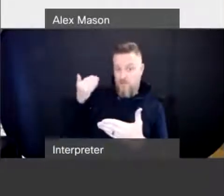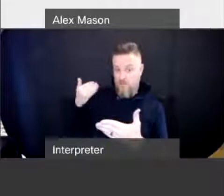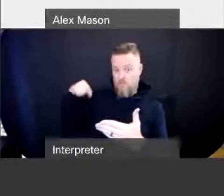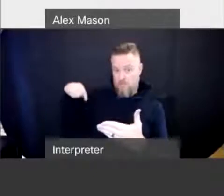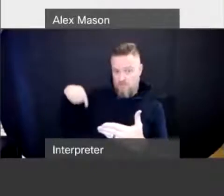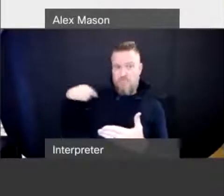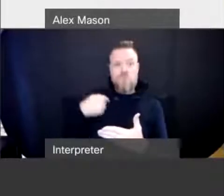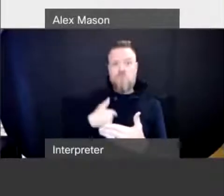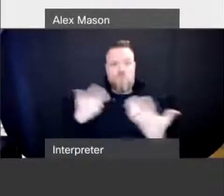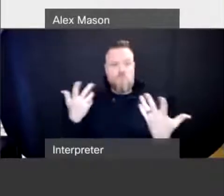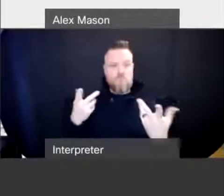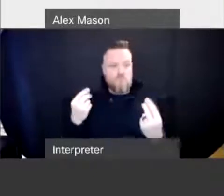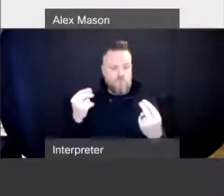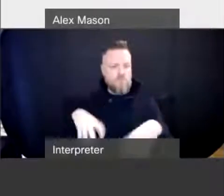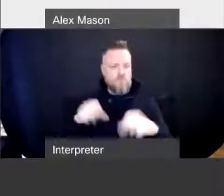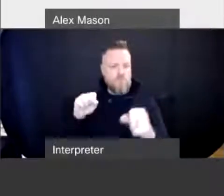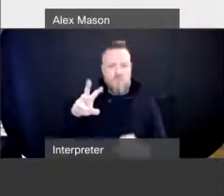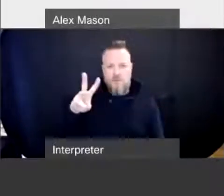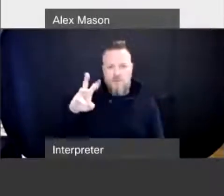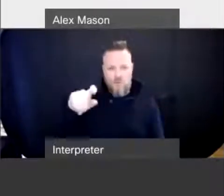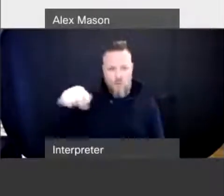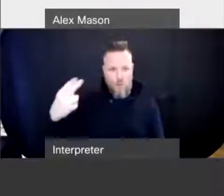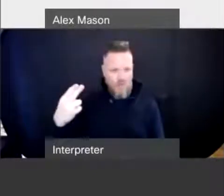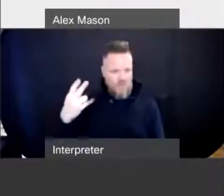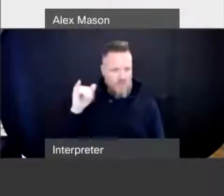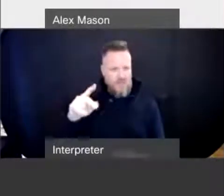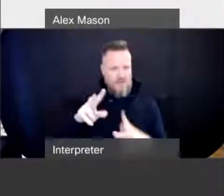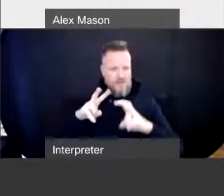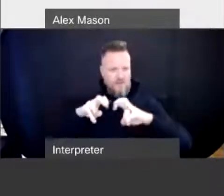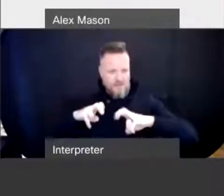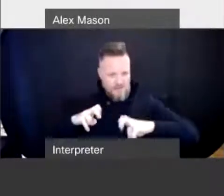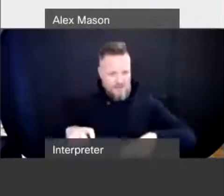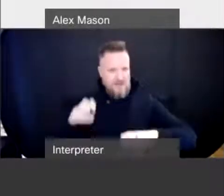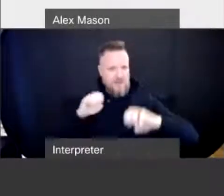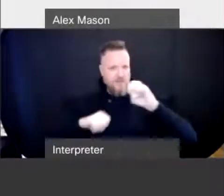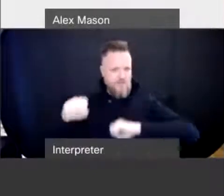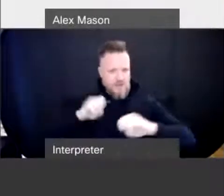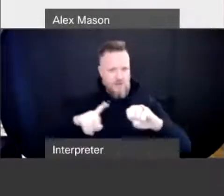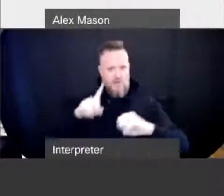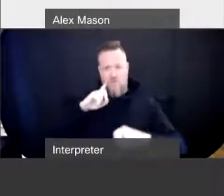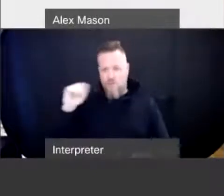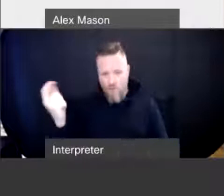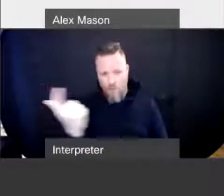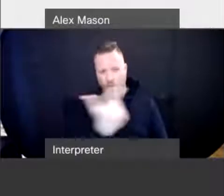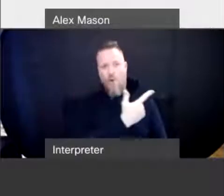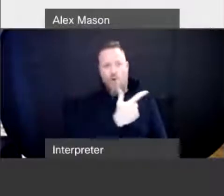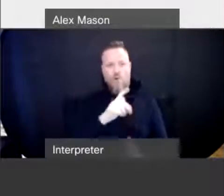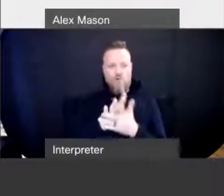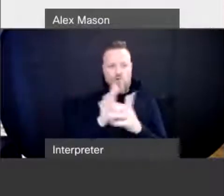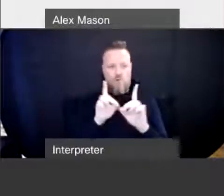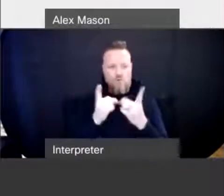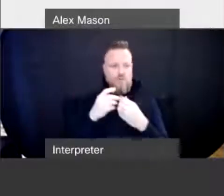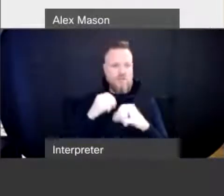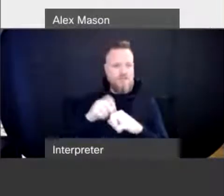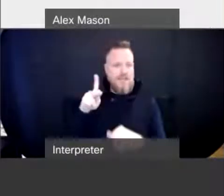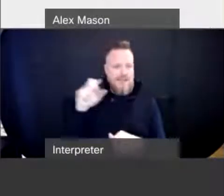took the wealth factor, right, the assessed valuation per pupil for all Kansas school districts, and we developed what a median